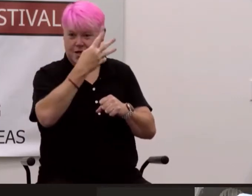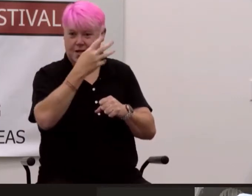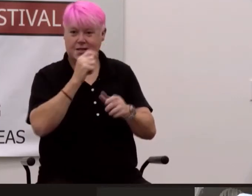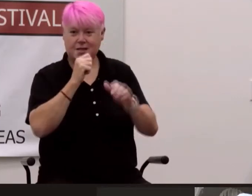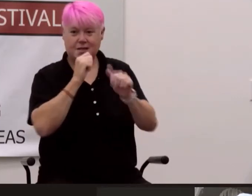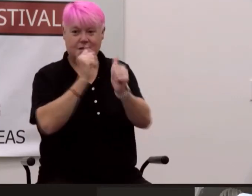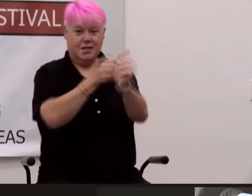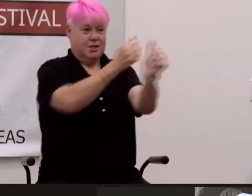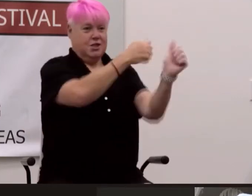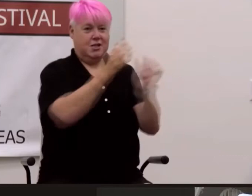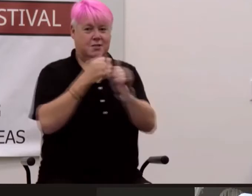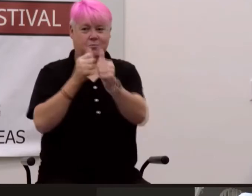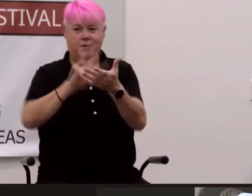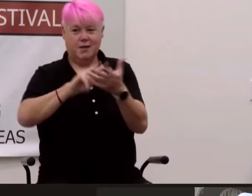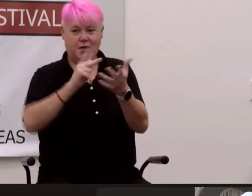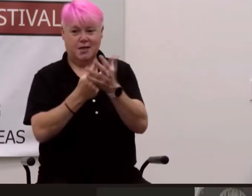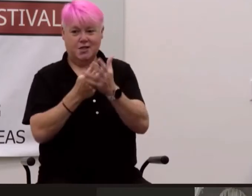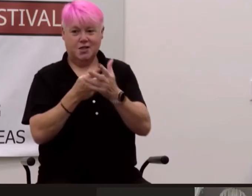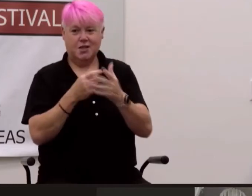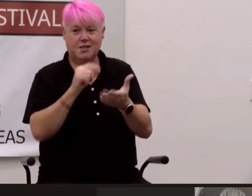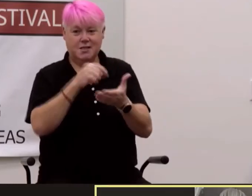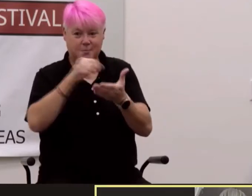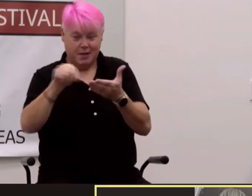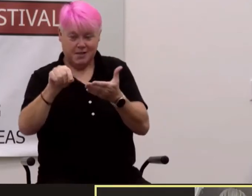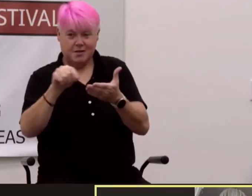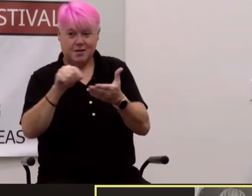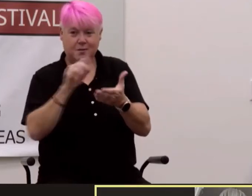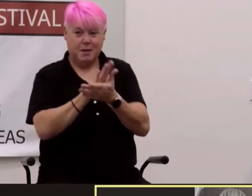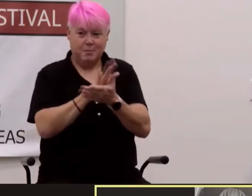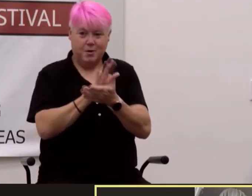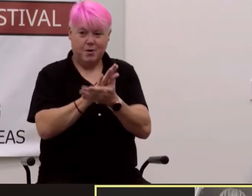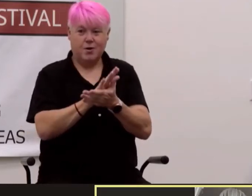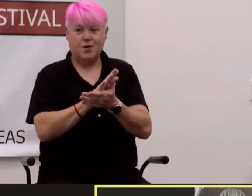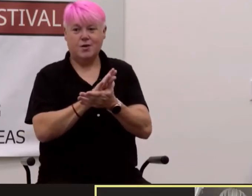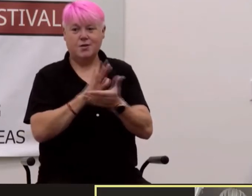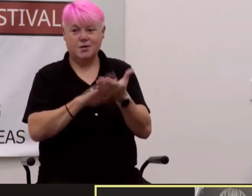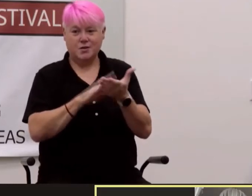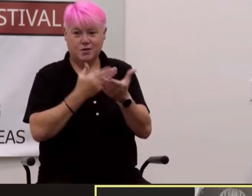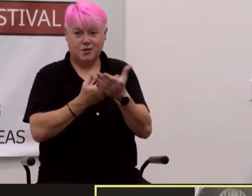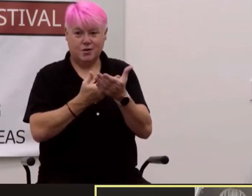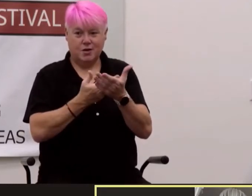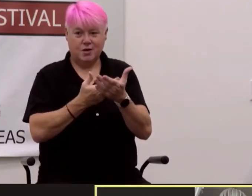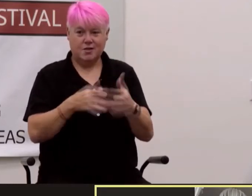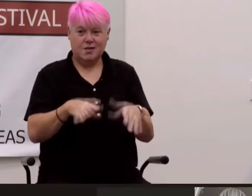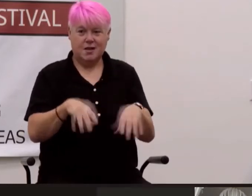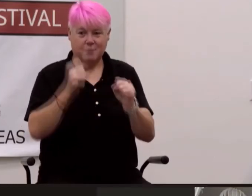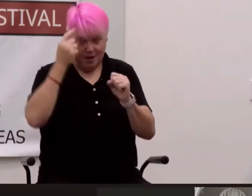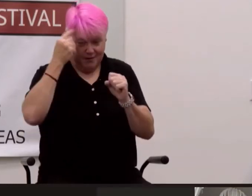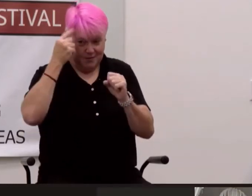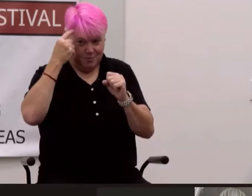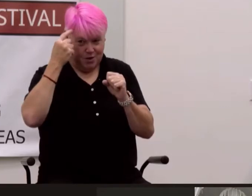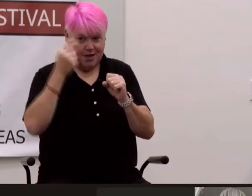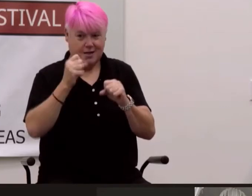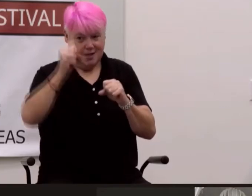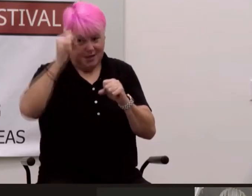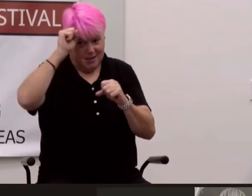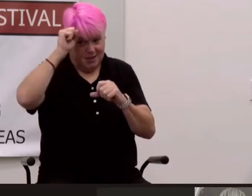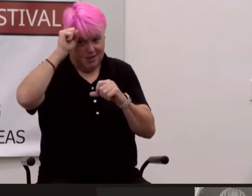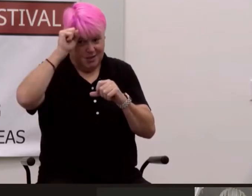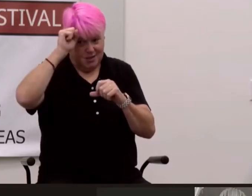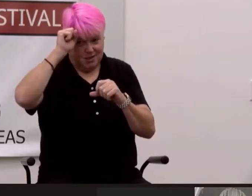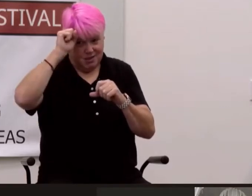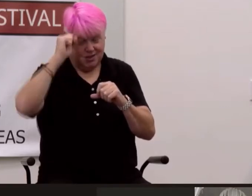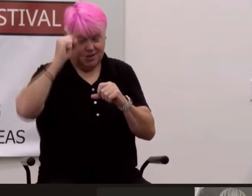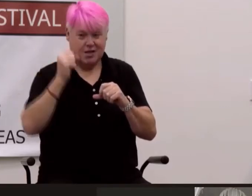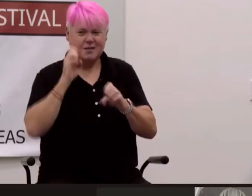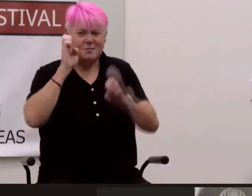and paper as he was cooking. Yeah. Like right out of his brain. So Shane's really inspired by emotions